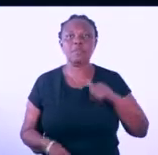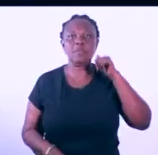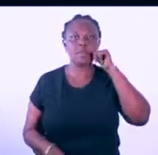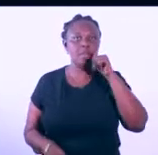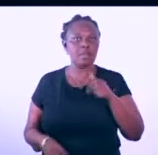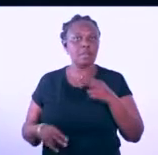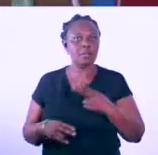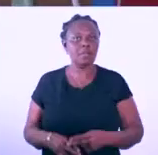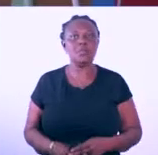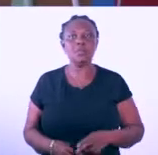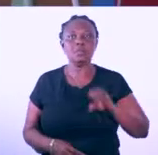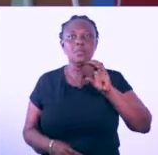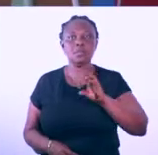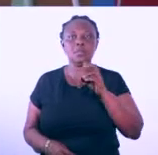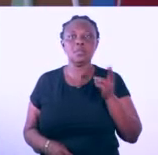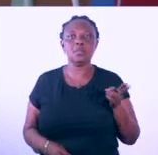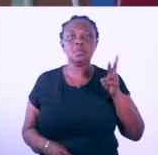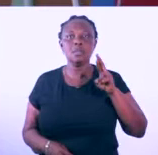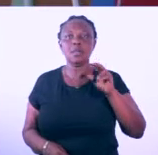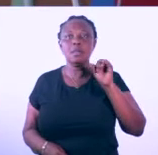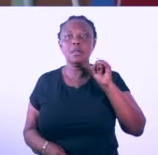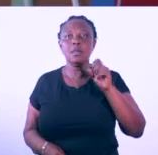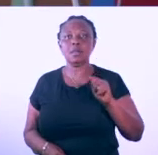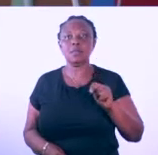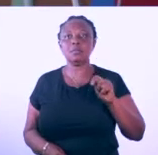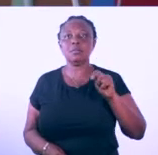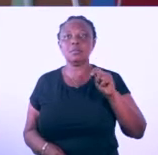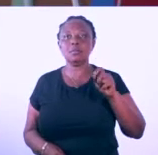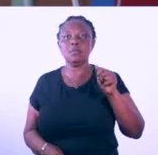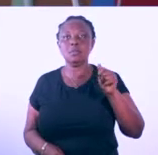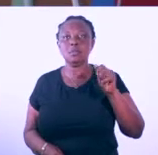Christabel Owusua. Yes, sir. Come over here.